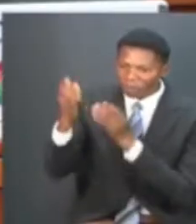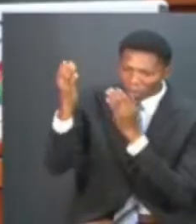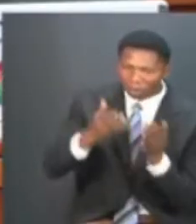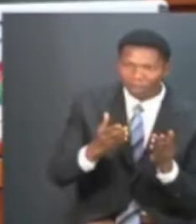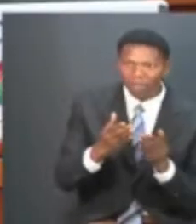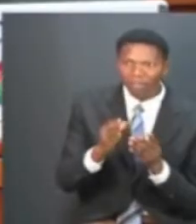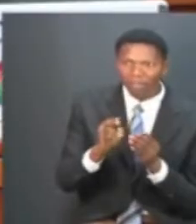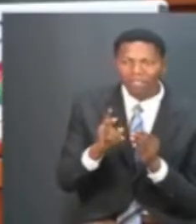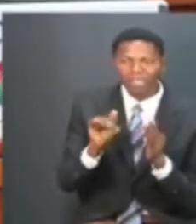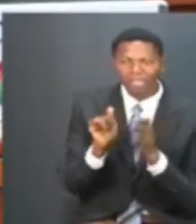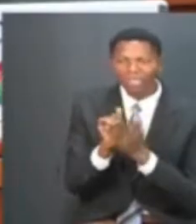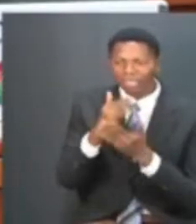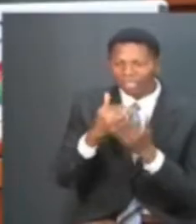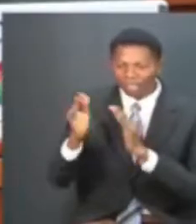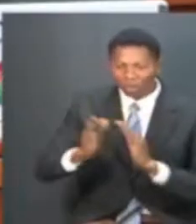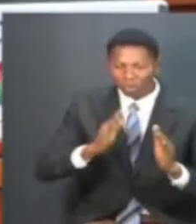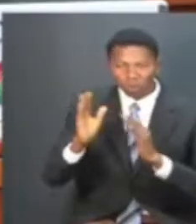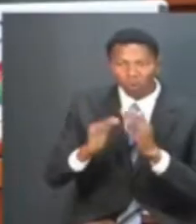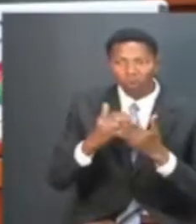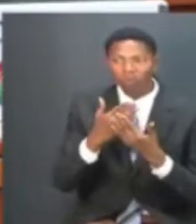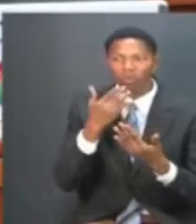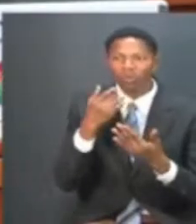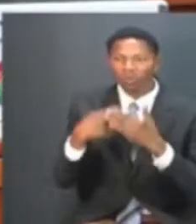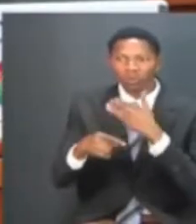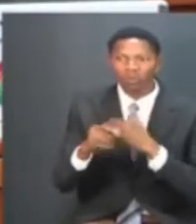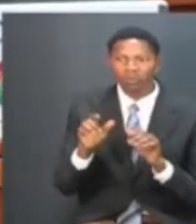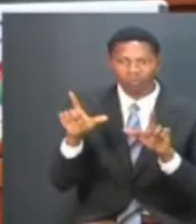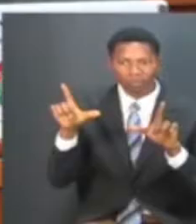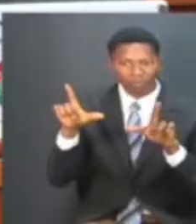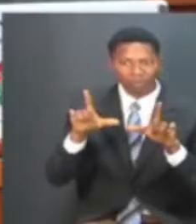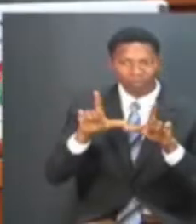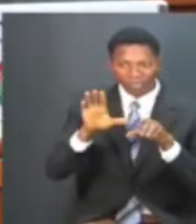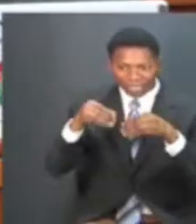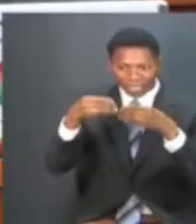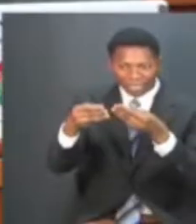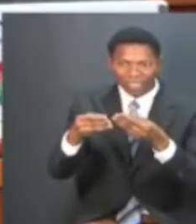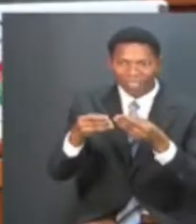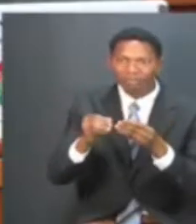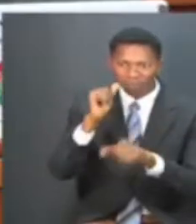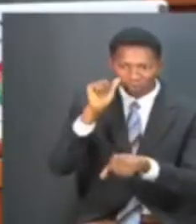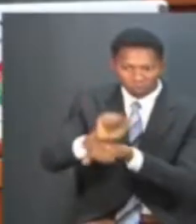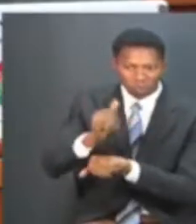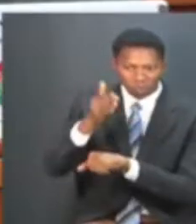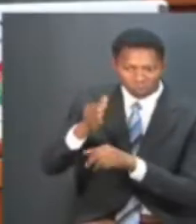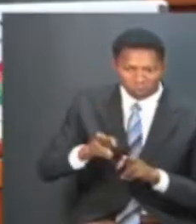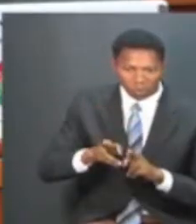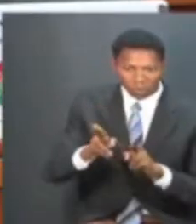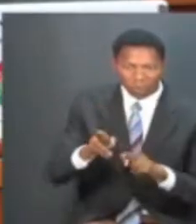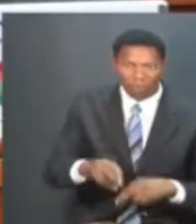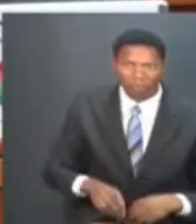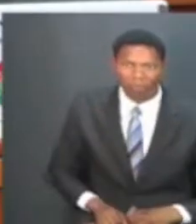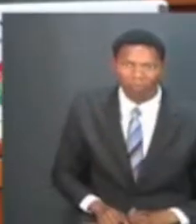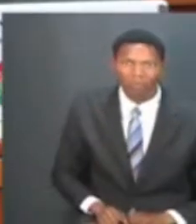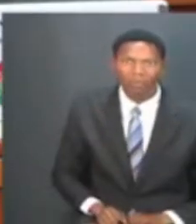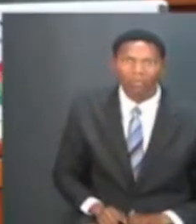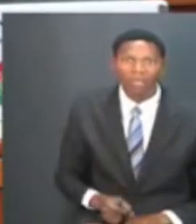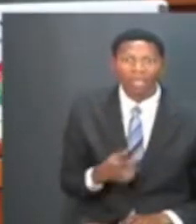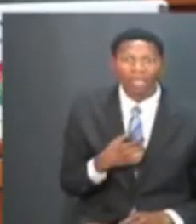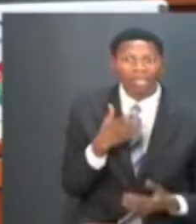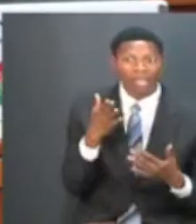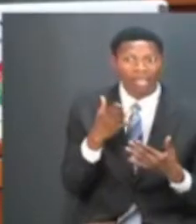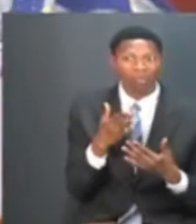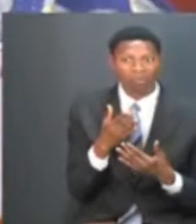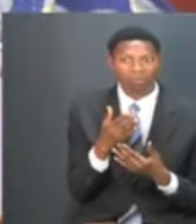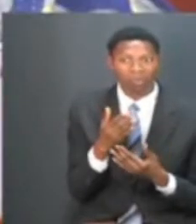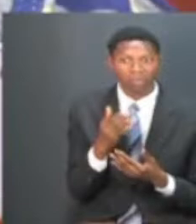undertaken before they are licensed to operate on these lakes. Mr. Speaker, I want to add my voice to the honorable member